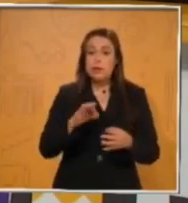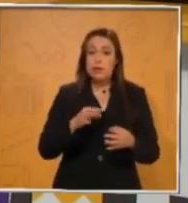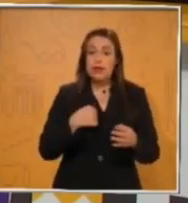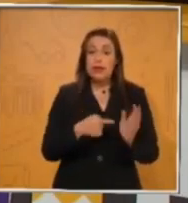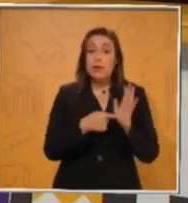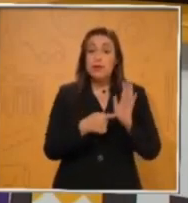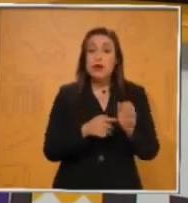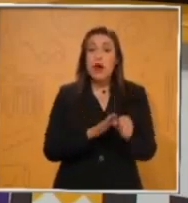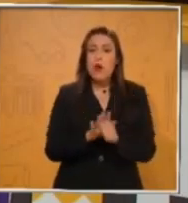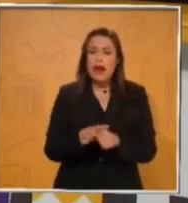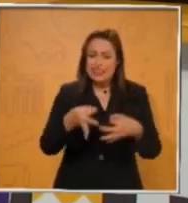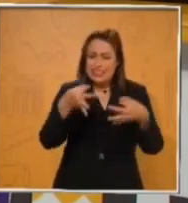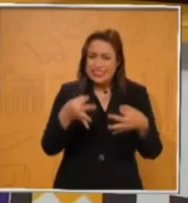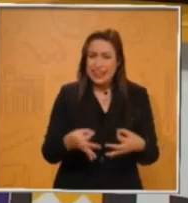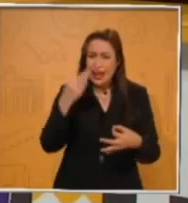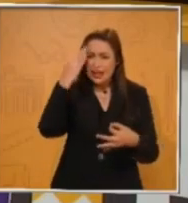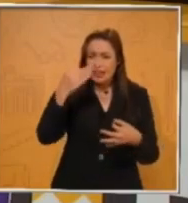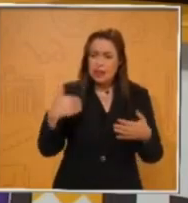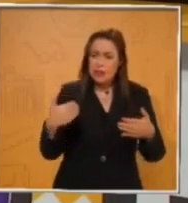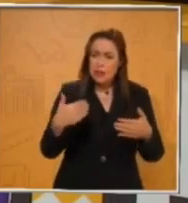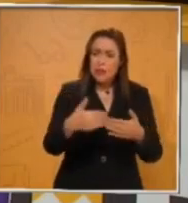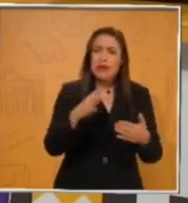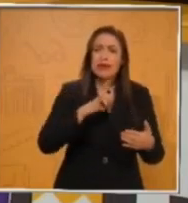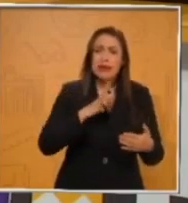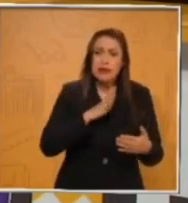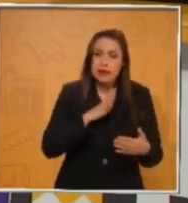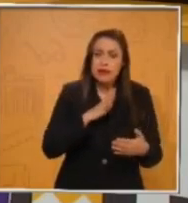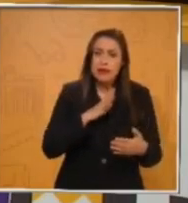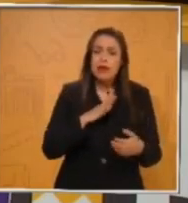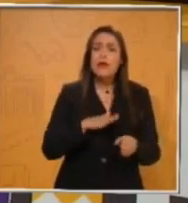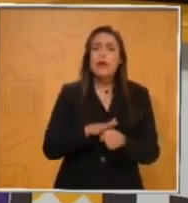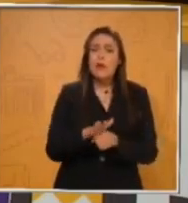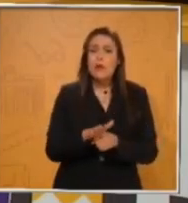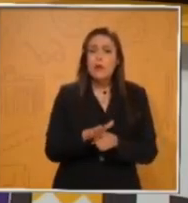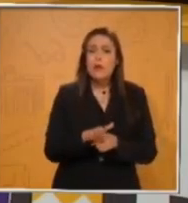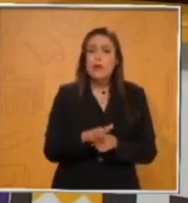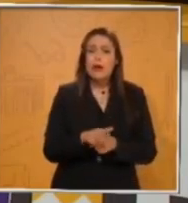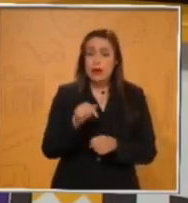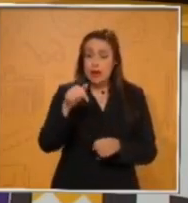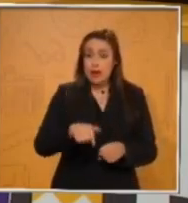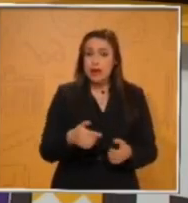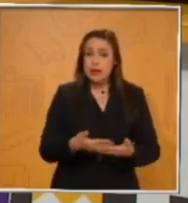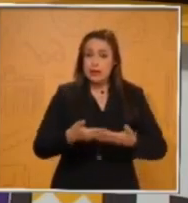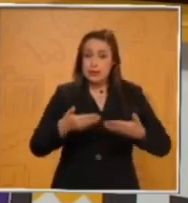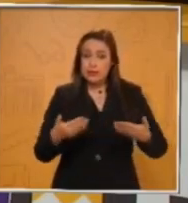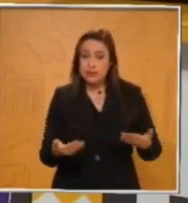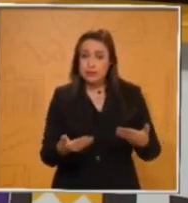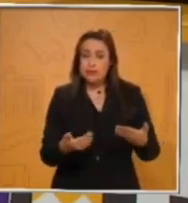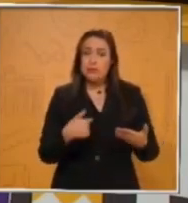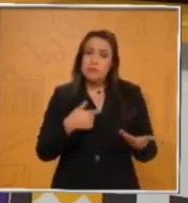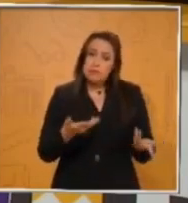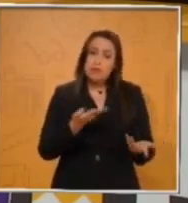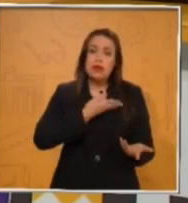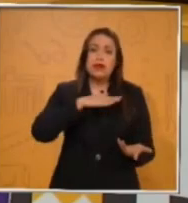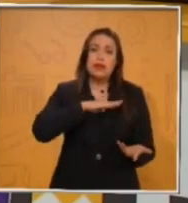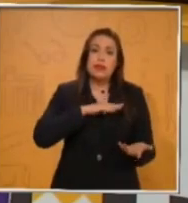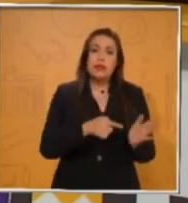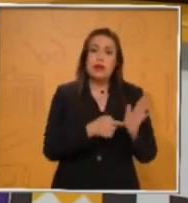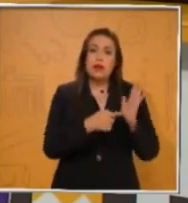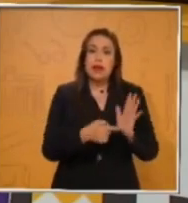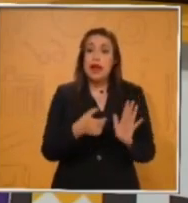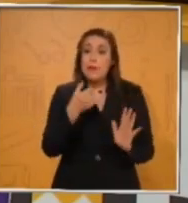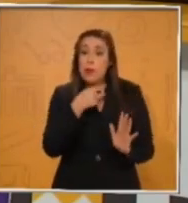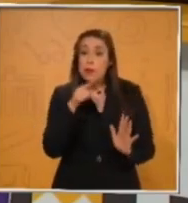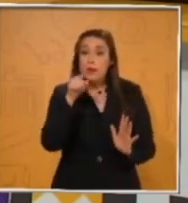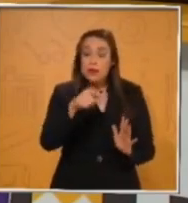specific time in the past. What is that? Well, in the present, very similar to Spanish, it's the moment that you